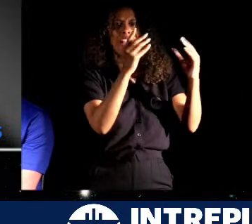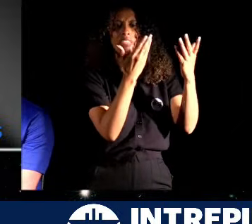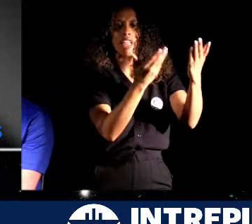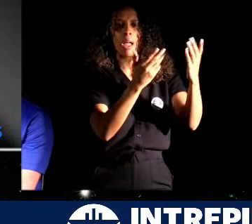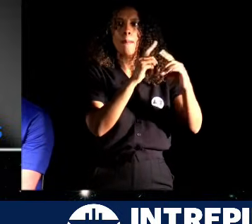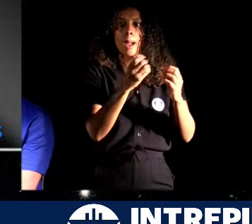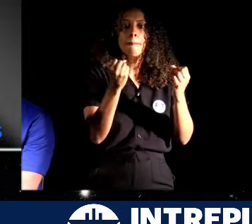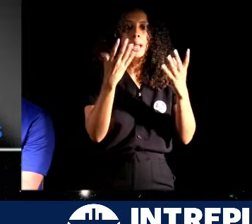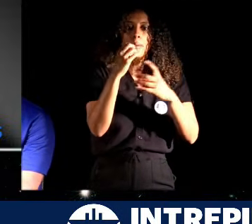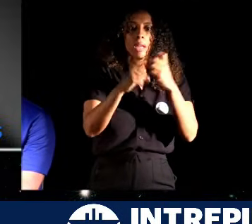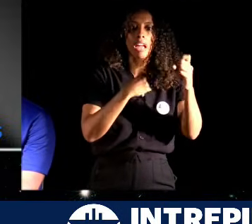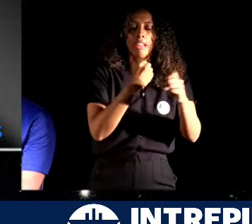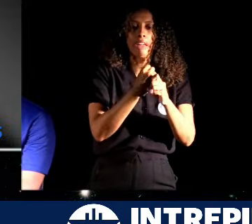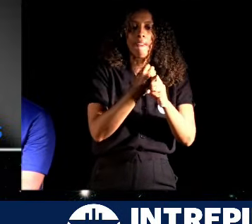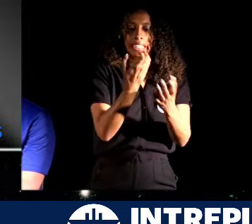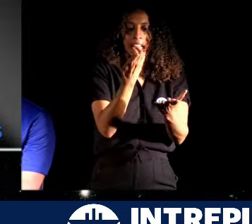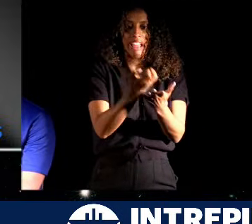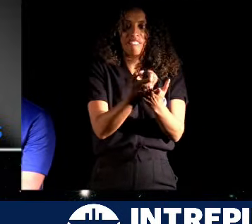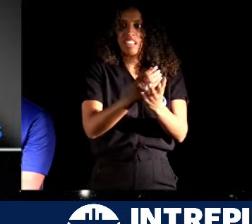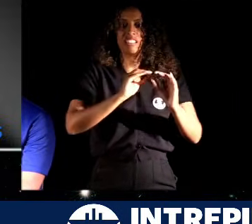there was no evidence for it whatsoever.